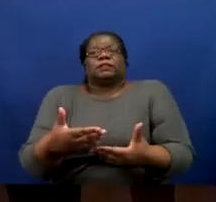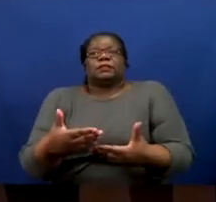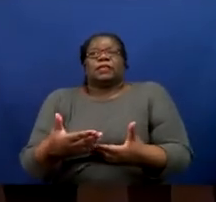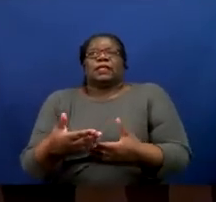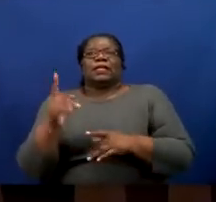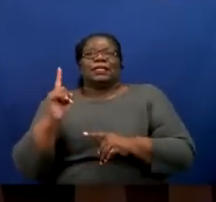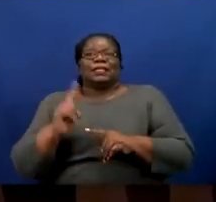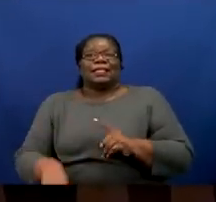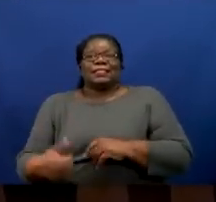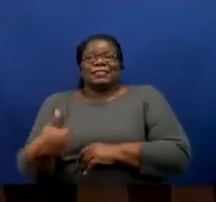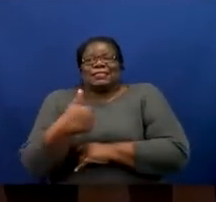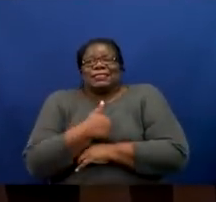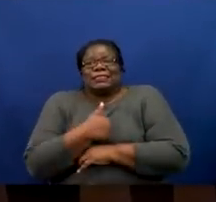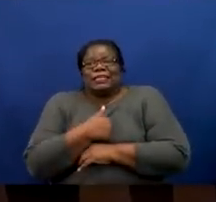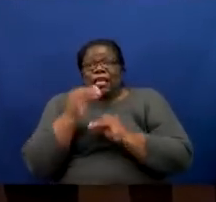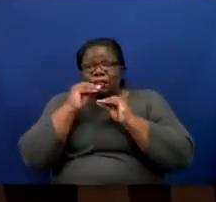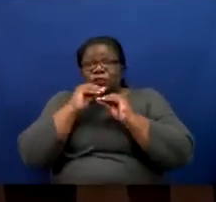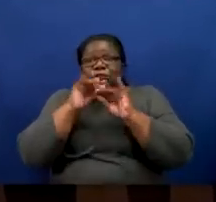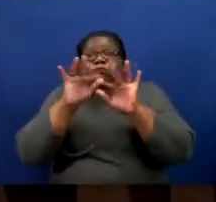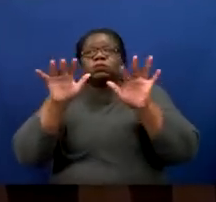I couldn't keep it to myself.